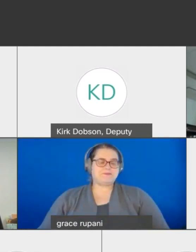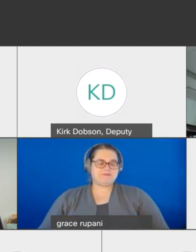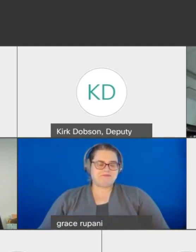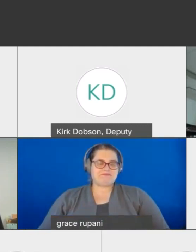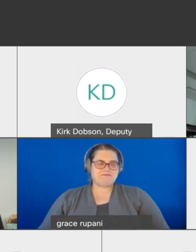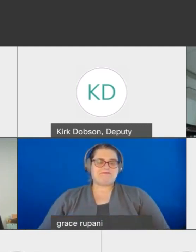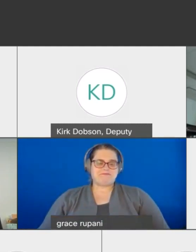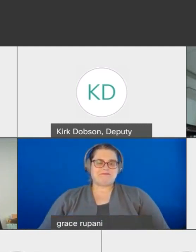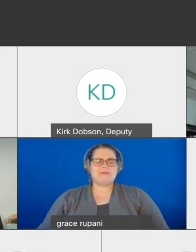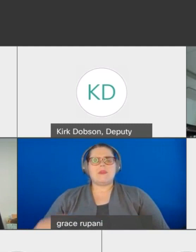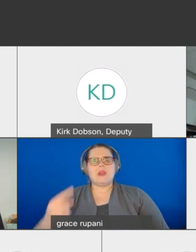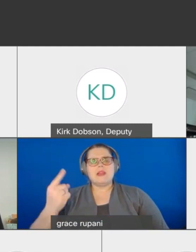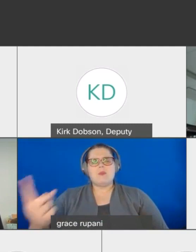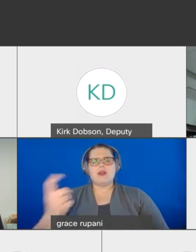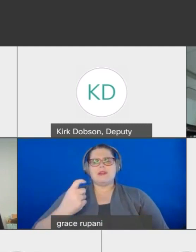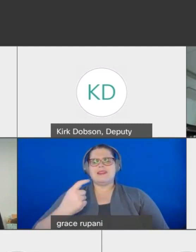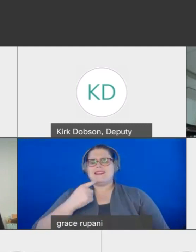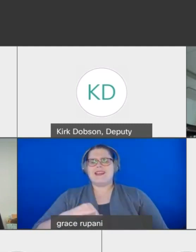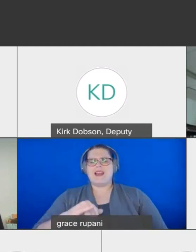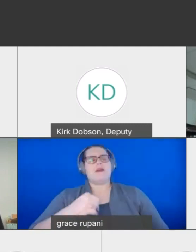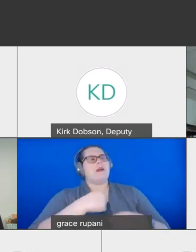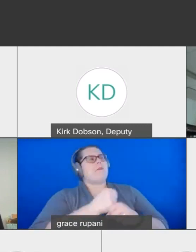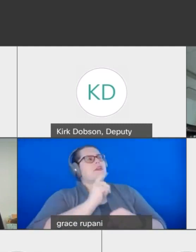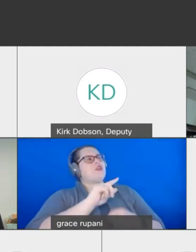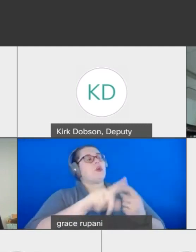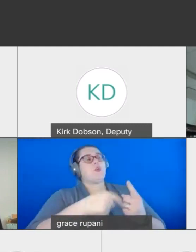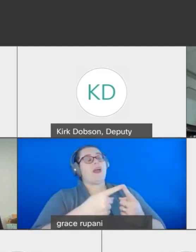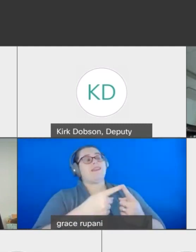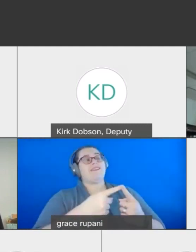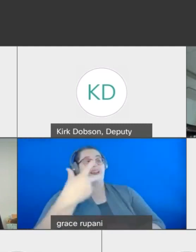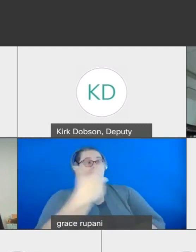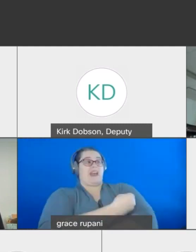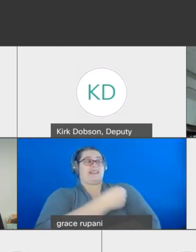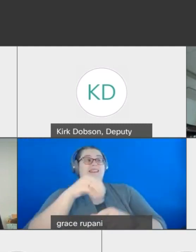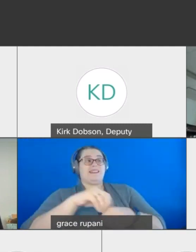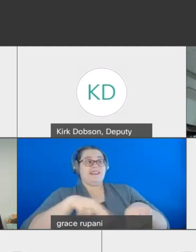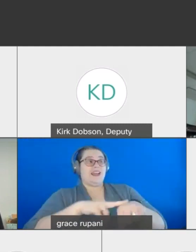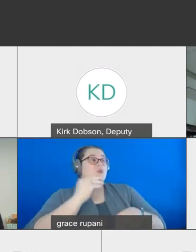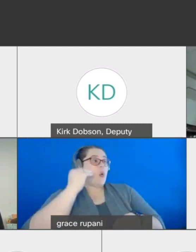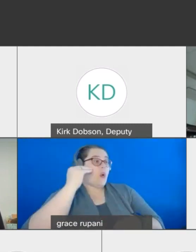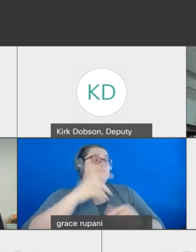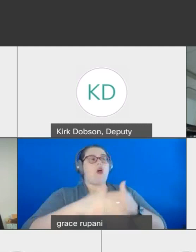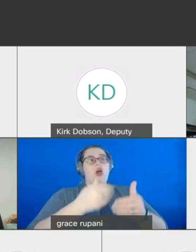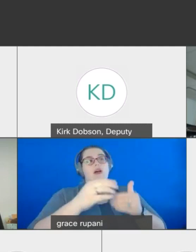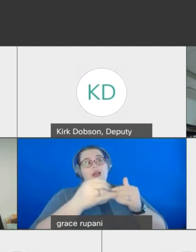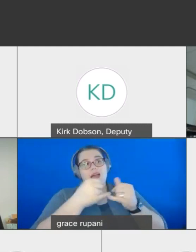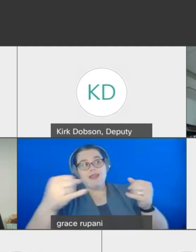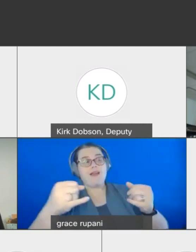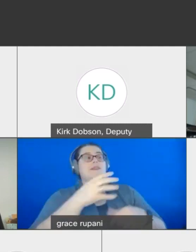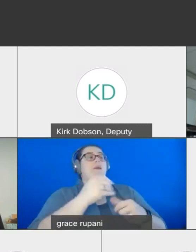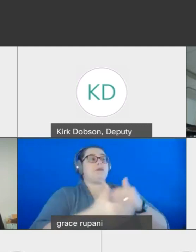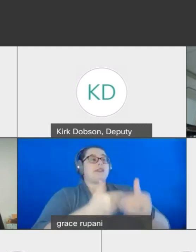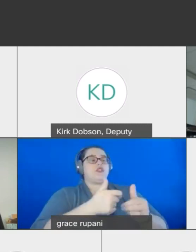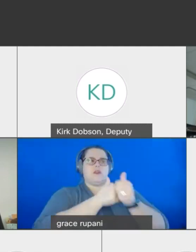So someone is just saying, please make sure when the vaccination is given in a natural home that all procedures and guidelines are followed, such as